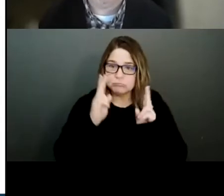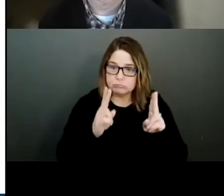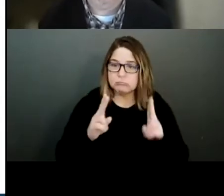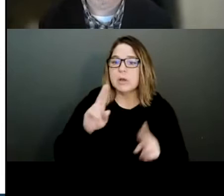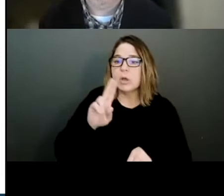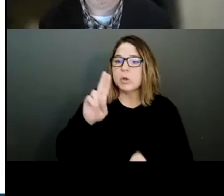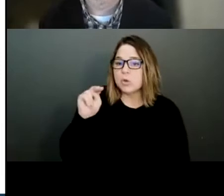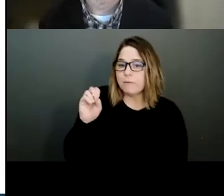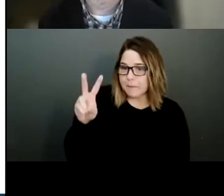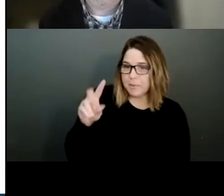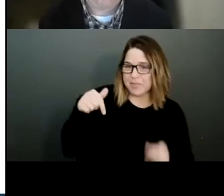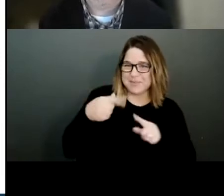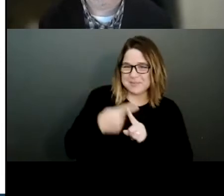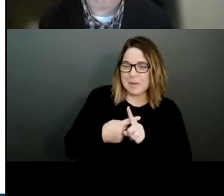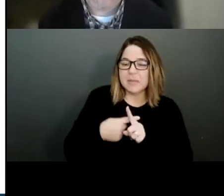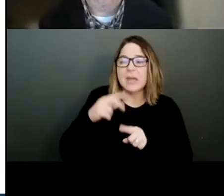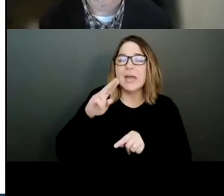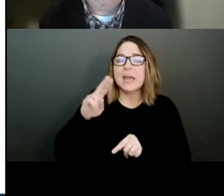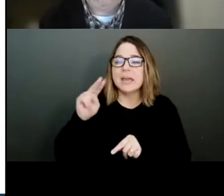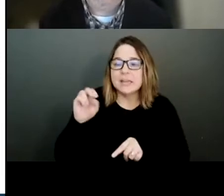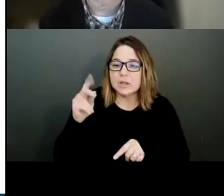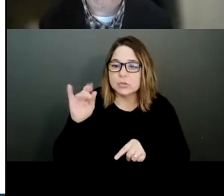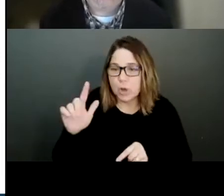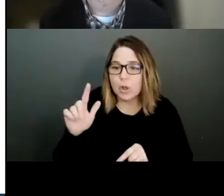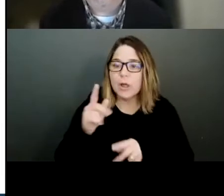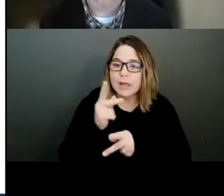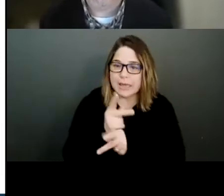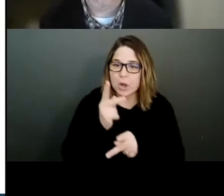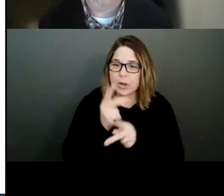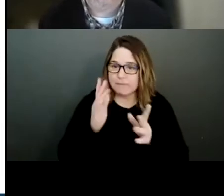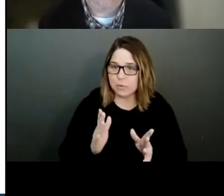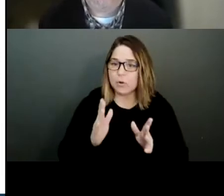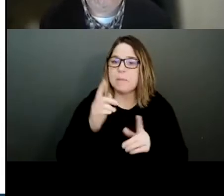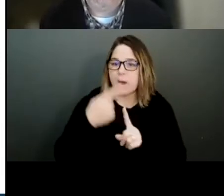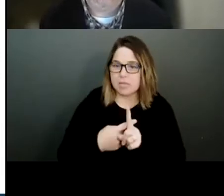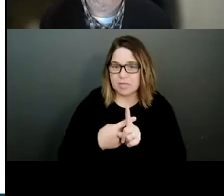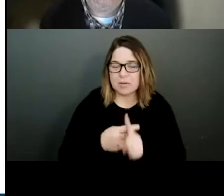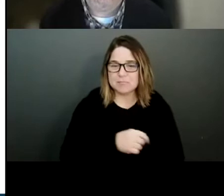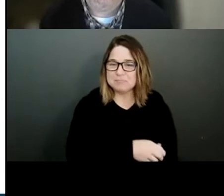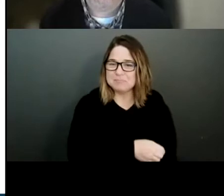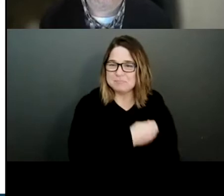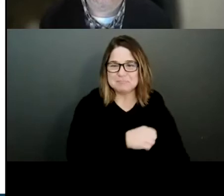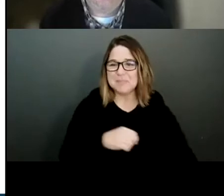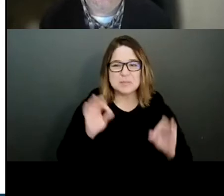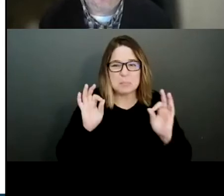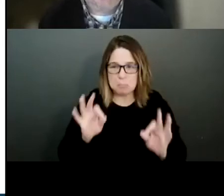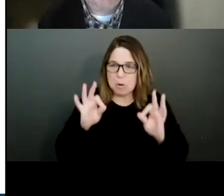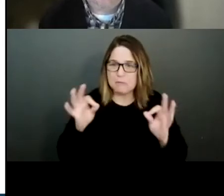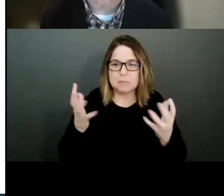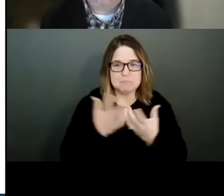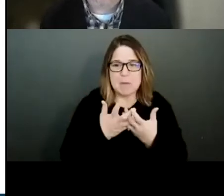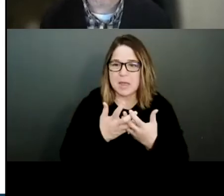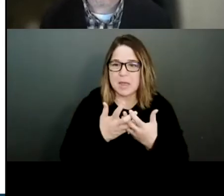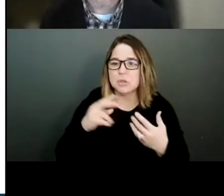Caregiver Month. So it is very apropos that we have the first in this amazing series focusing on